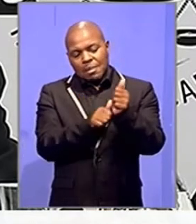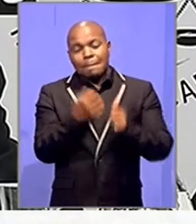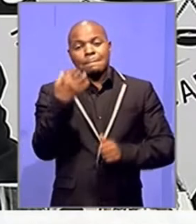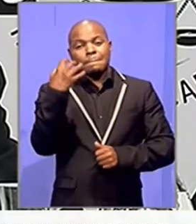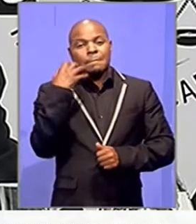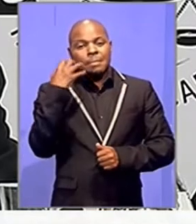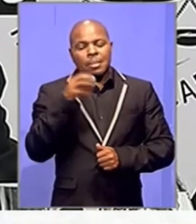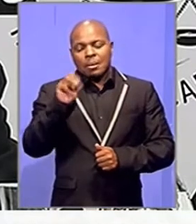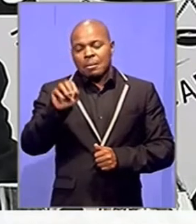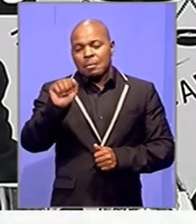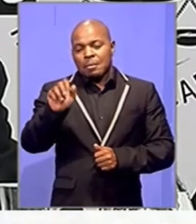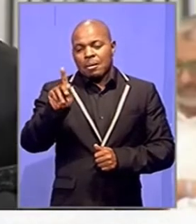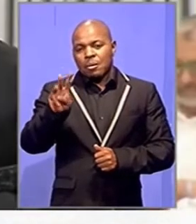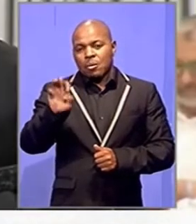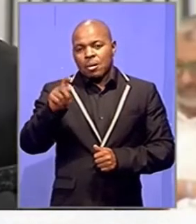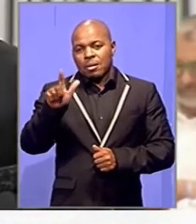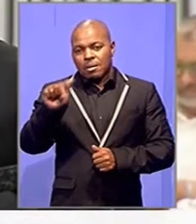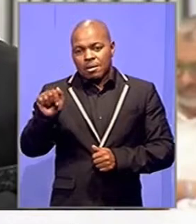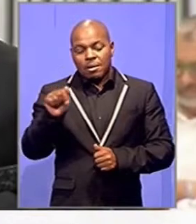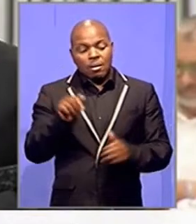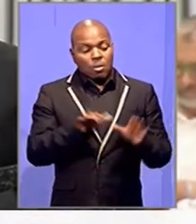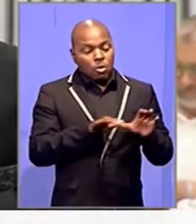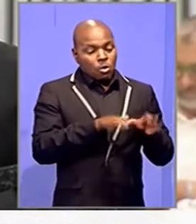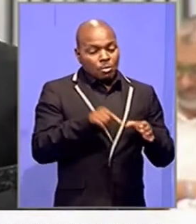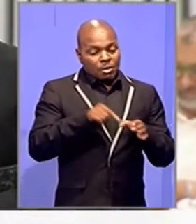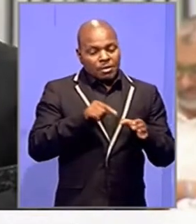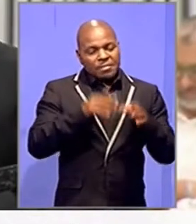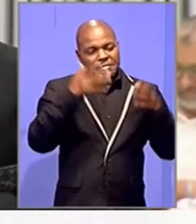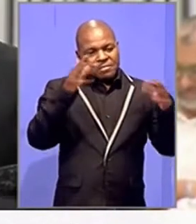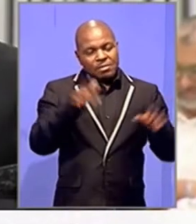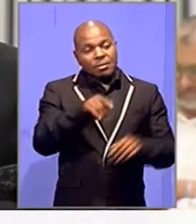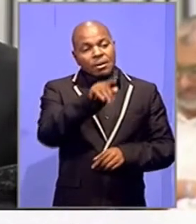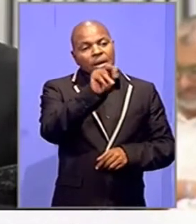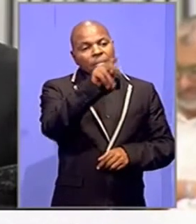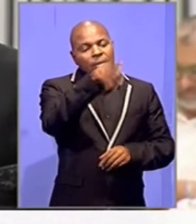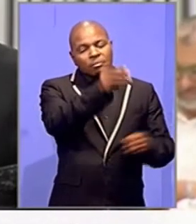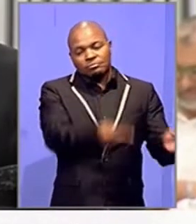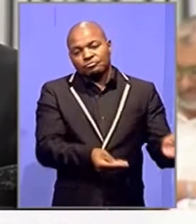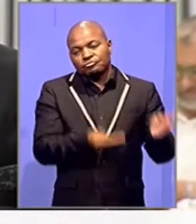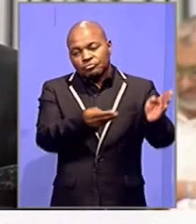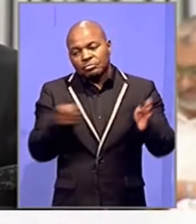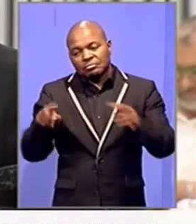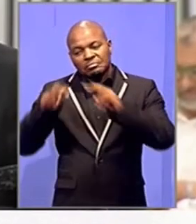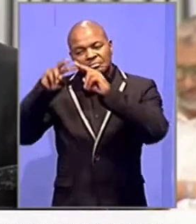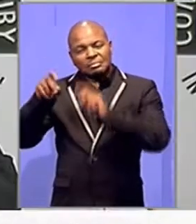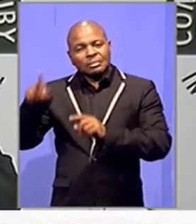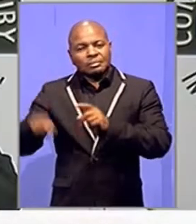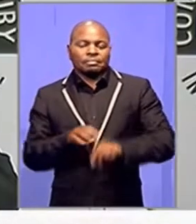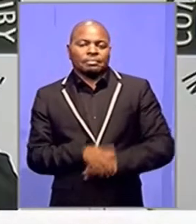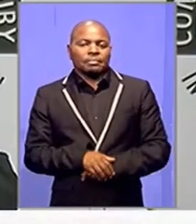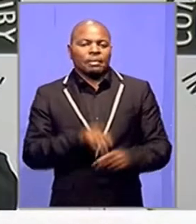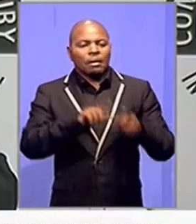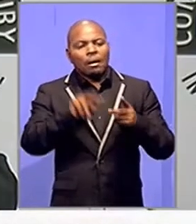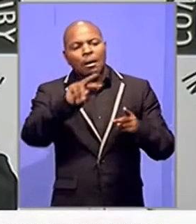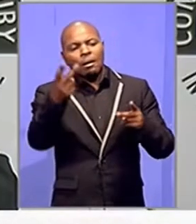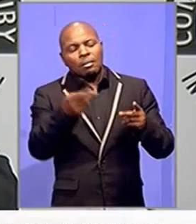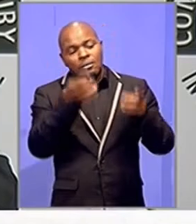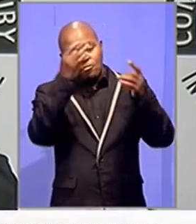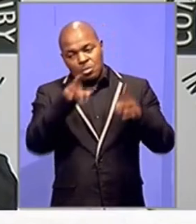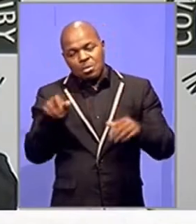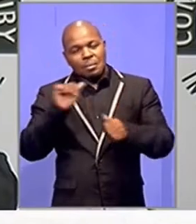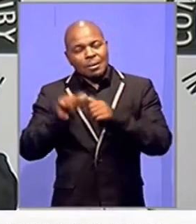e fetiseditse bopaki bo kgahlano le yena makaleng a ikarabellang ho etsa diphuputso le ho lekala la naha la botjhotjhisi ho